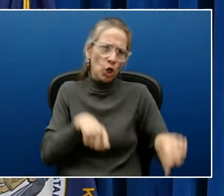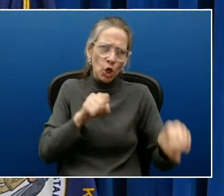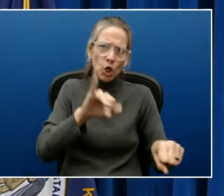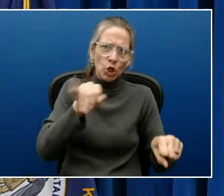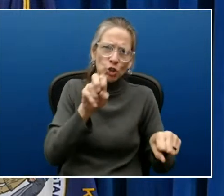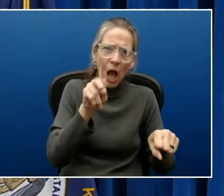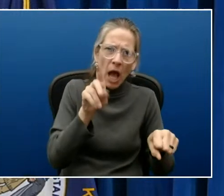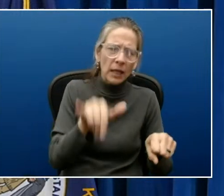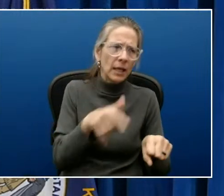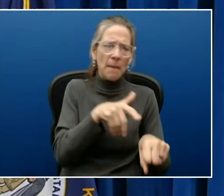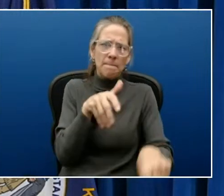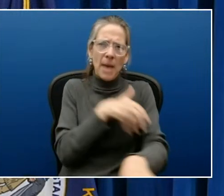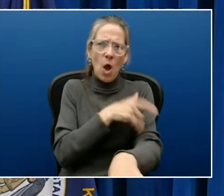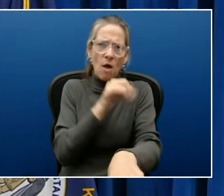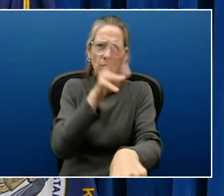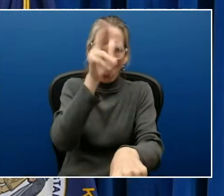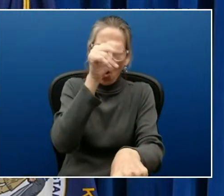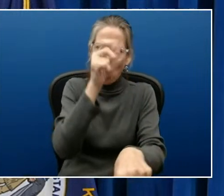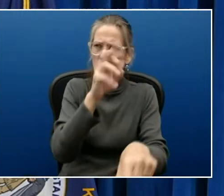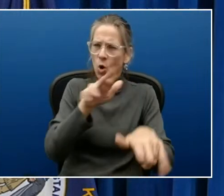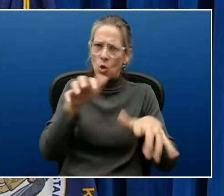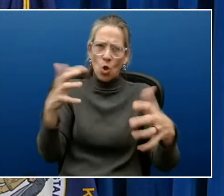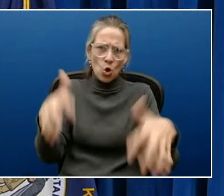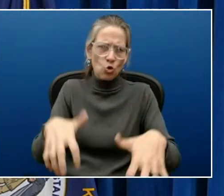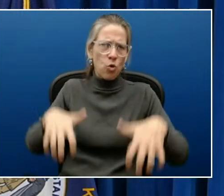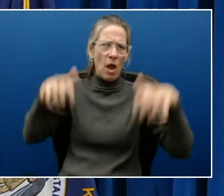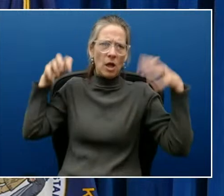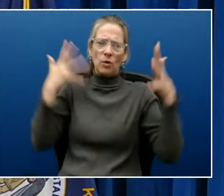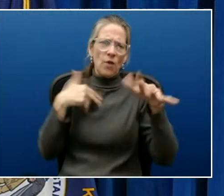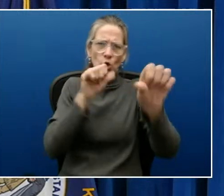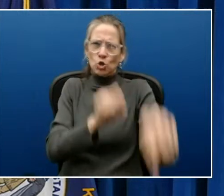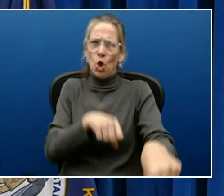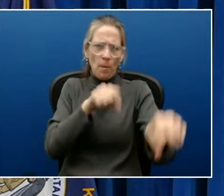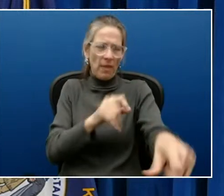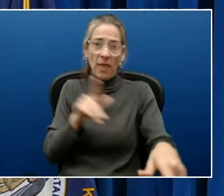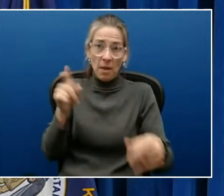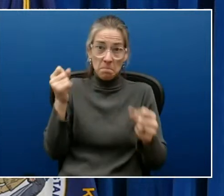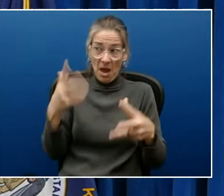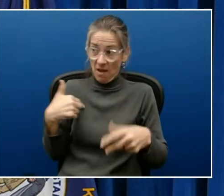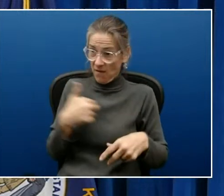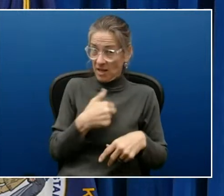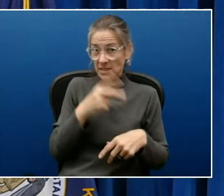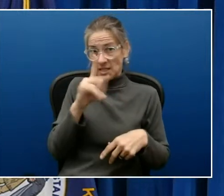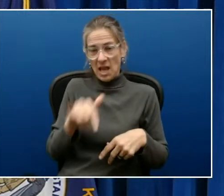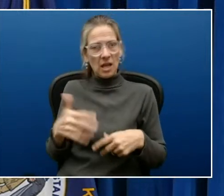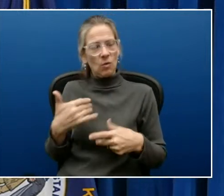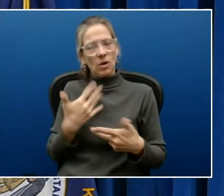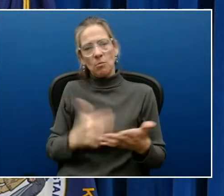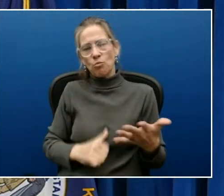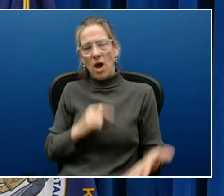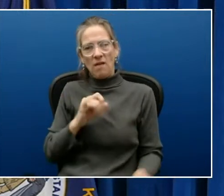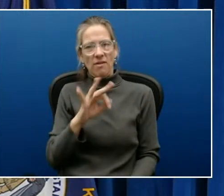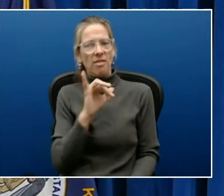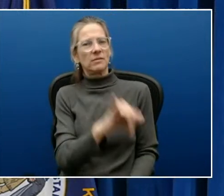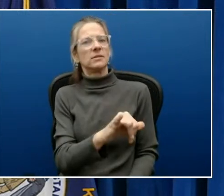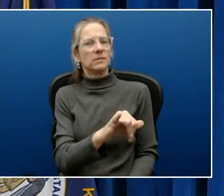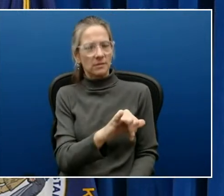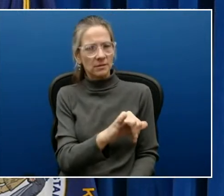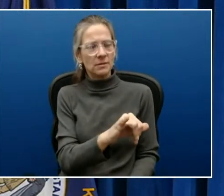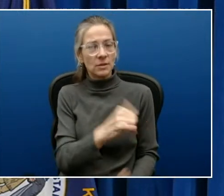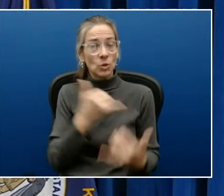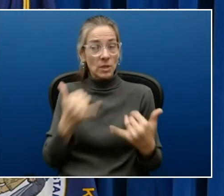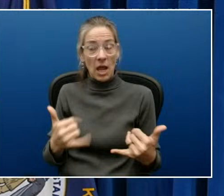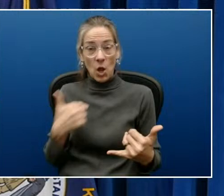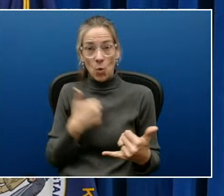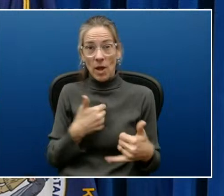the grandness of the crowds, the Derby is something we as Kentuckians take great pride in. Today, we get to come together for